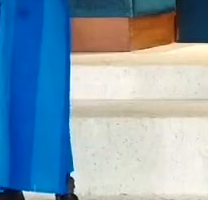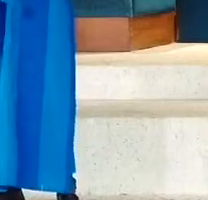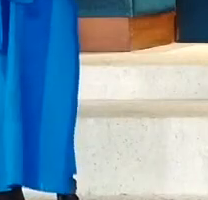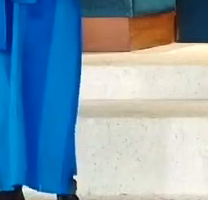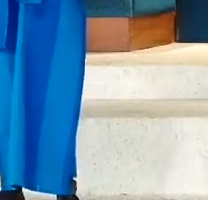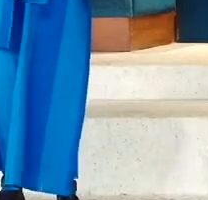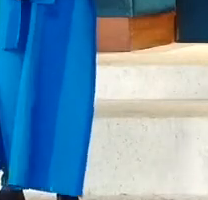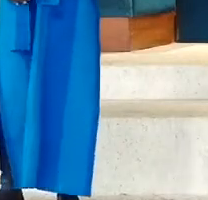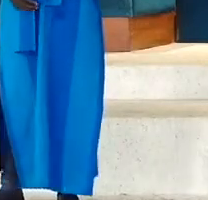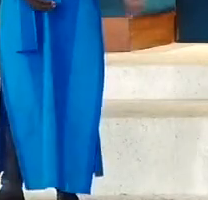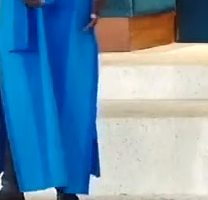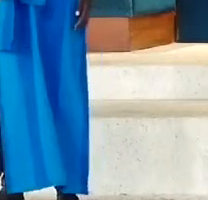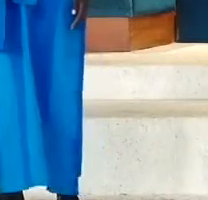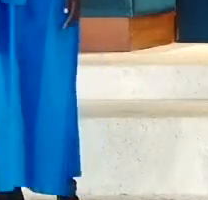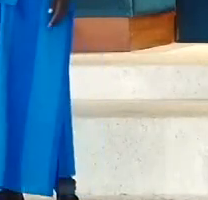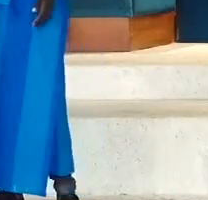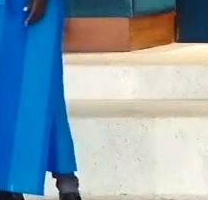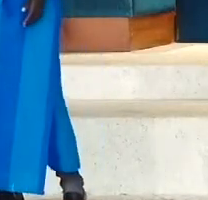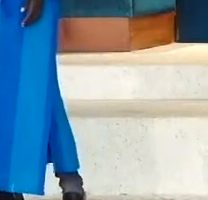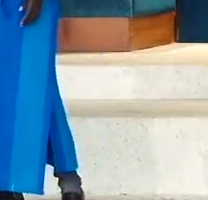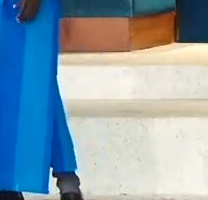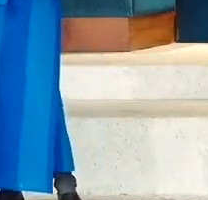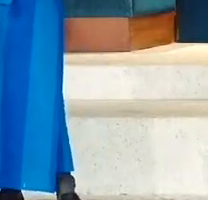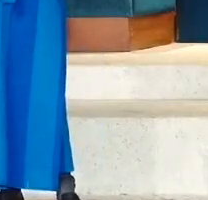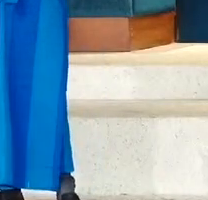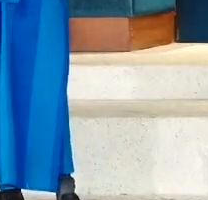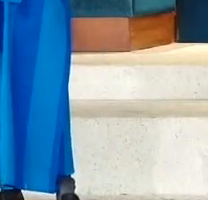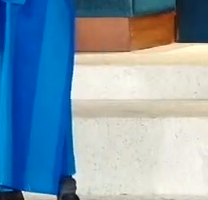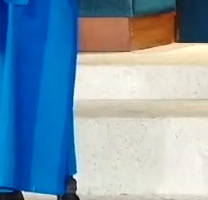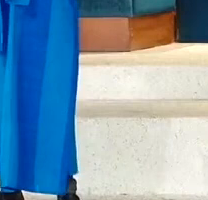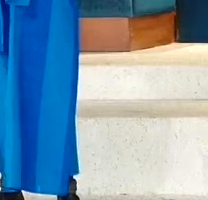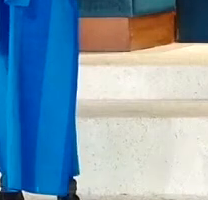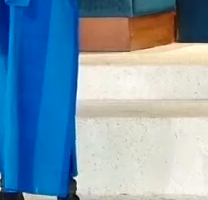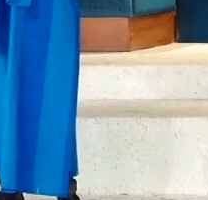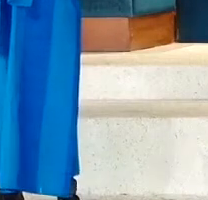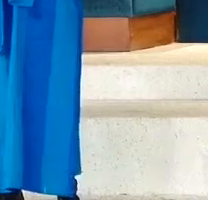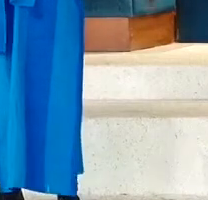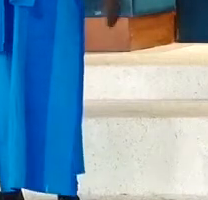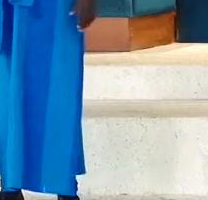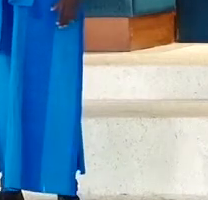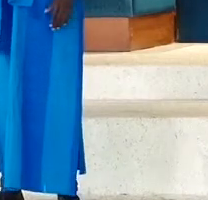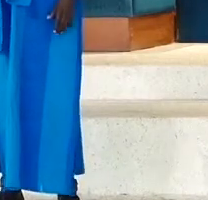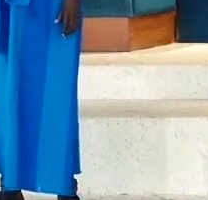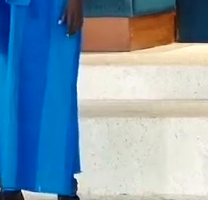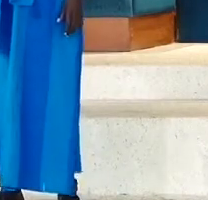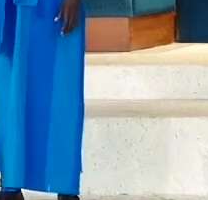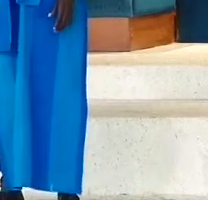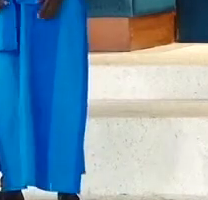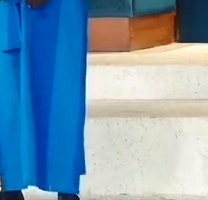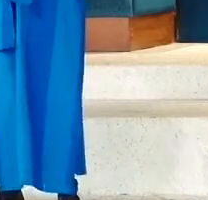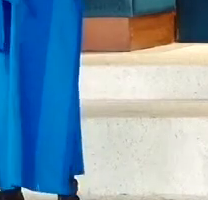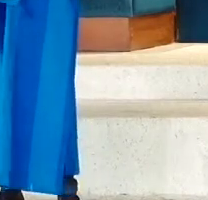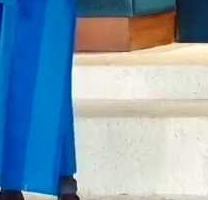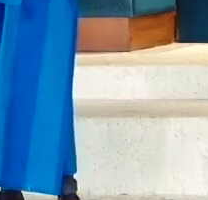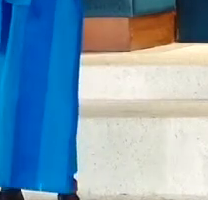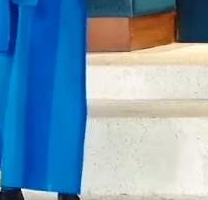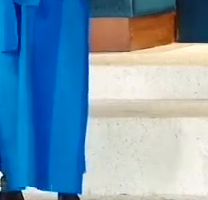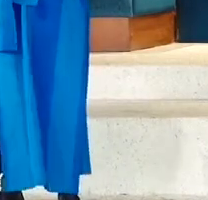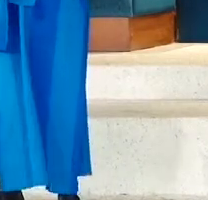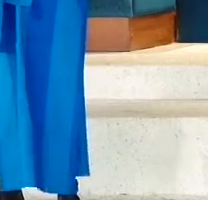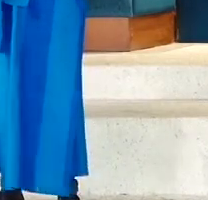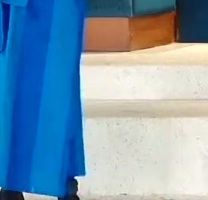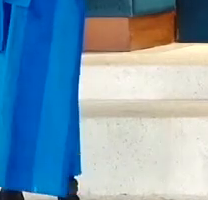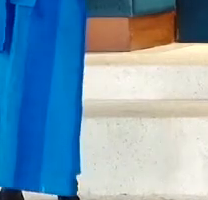Salamis, Iconium or Paphos, to great Jerusalem. So be